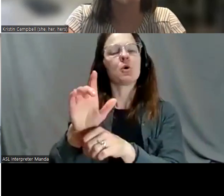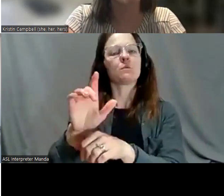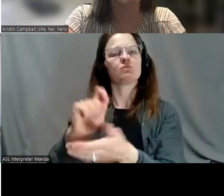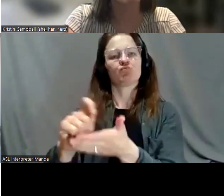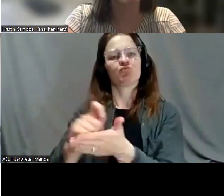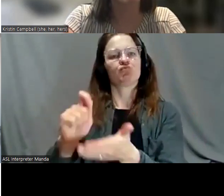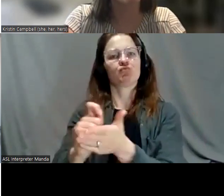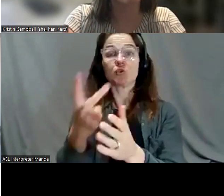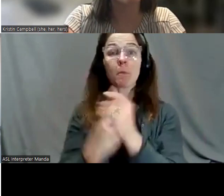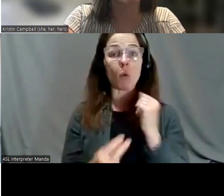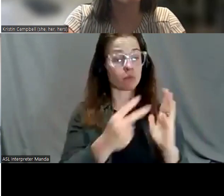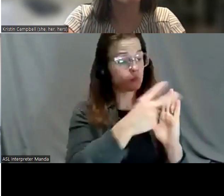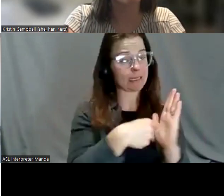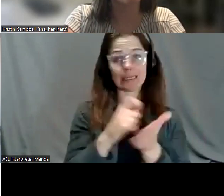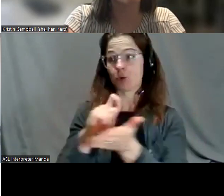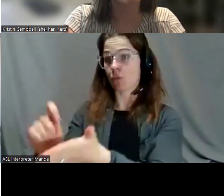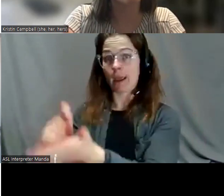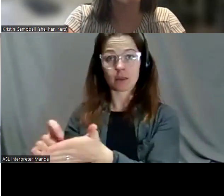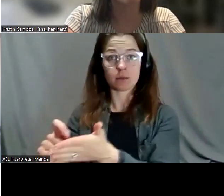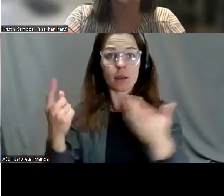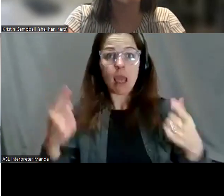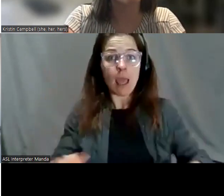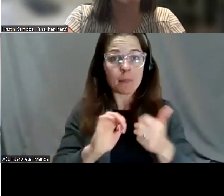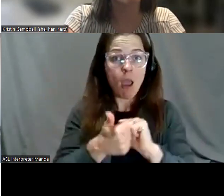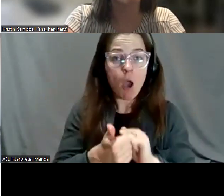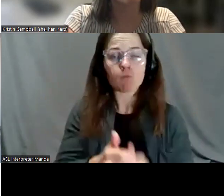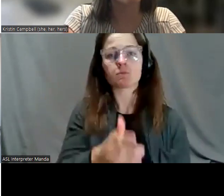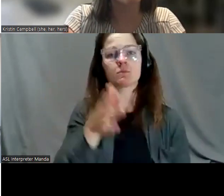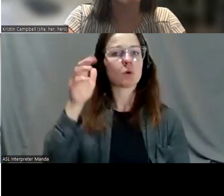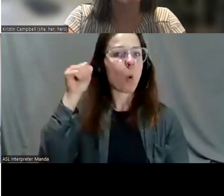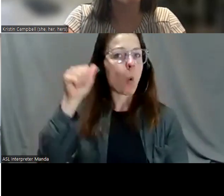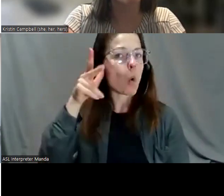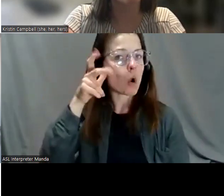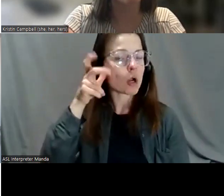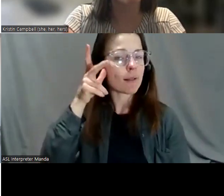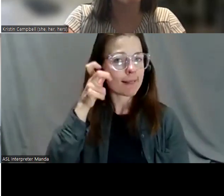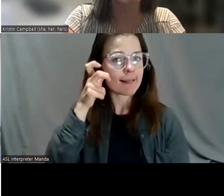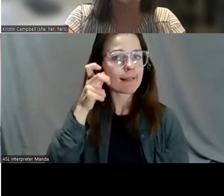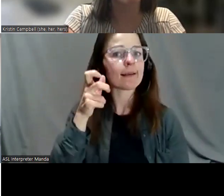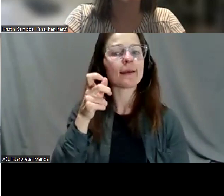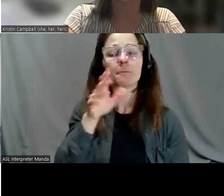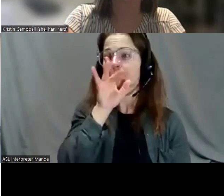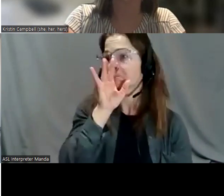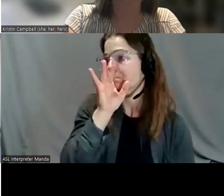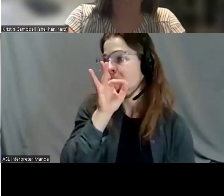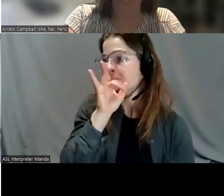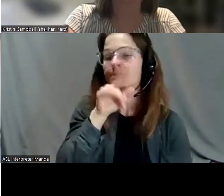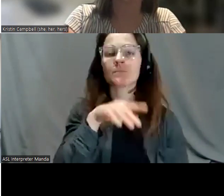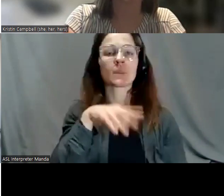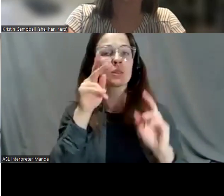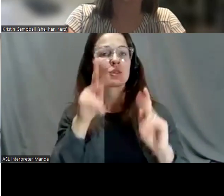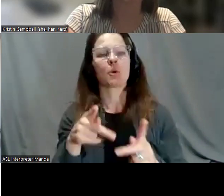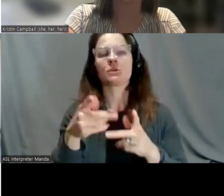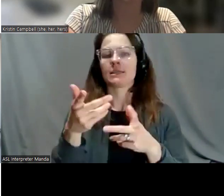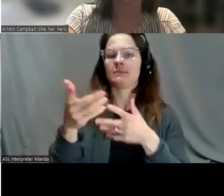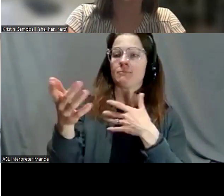both reading and writing were either done orally, AURALLY. It might be that the person who describes